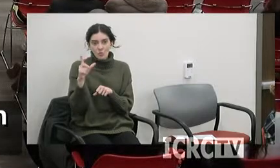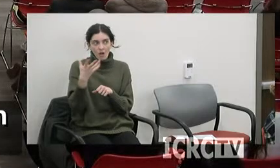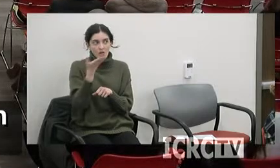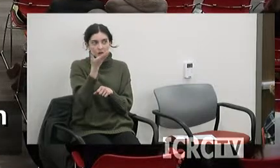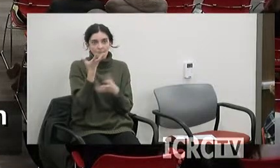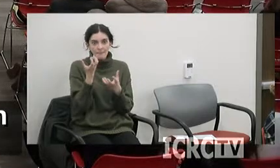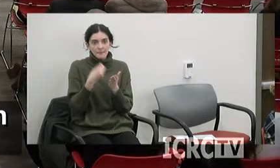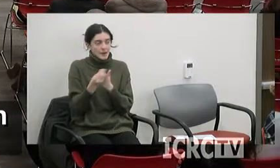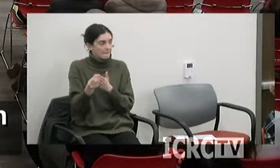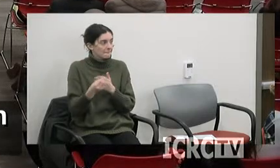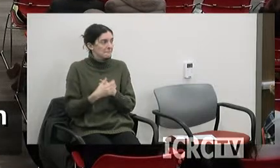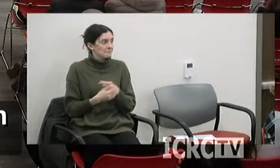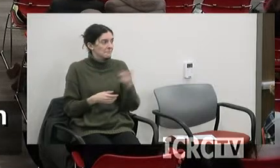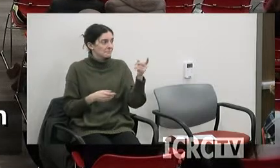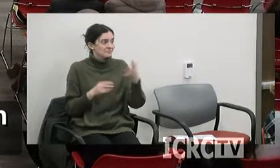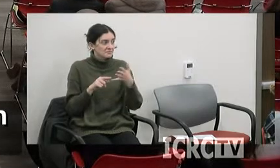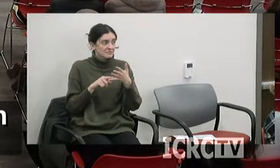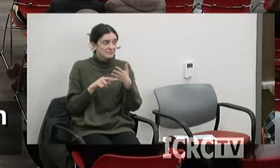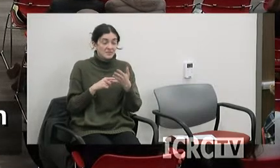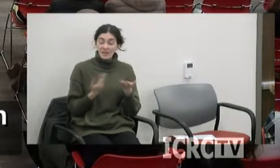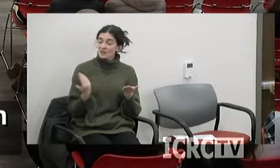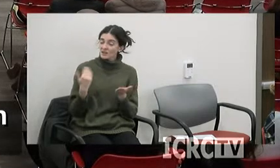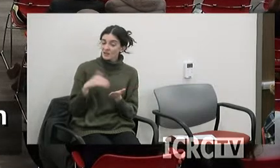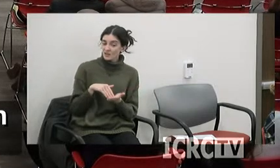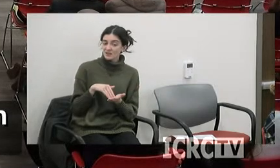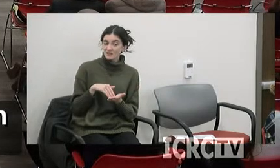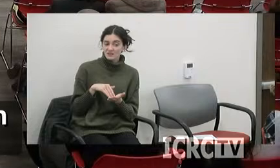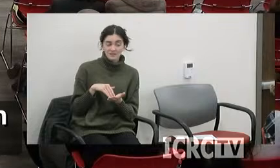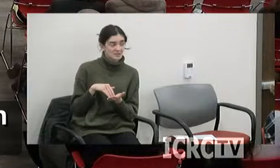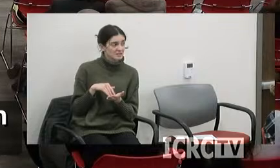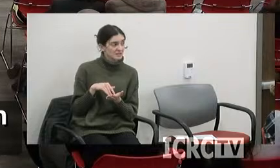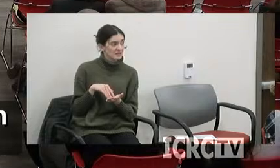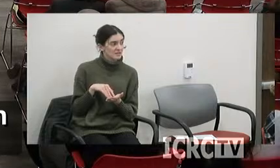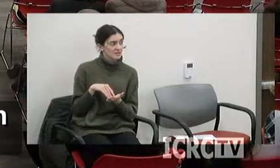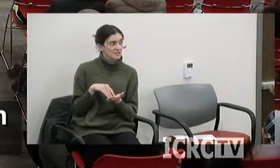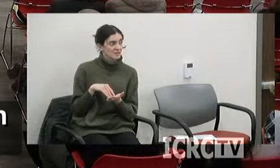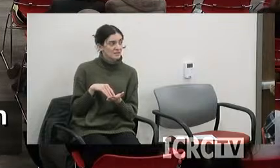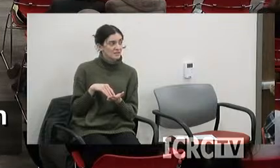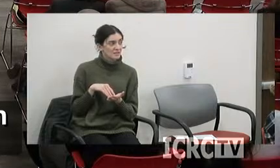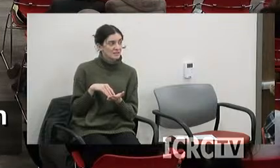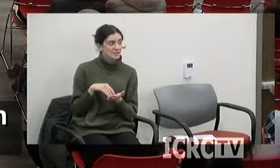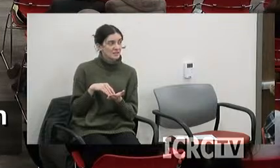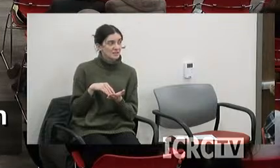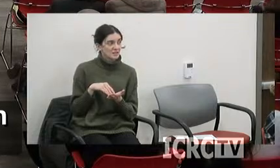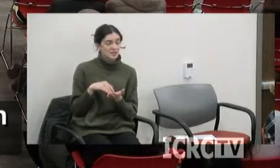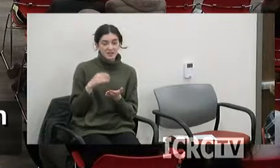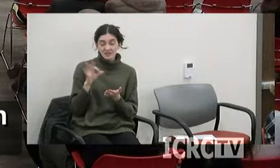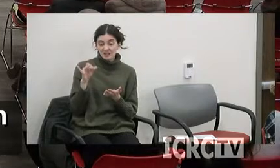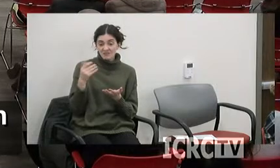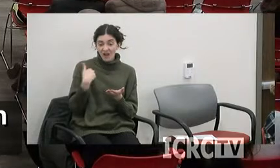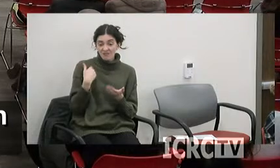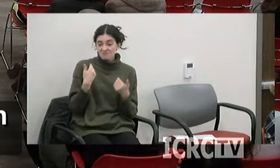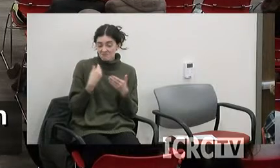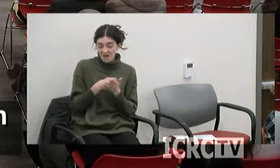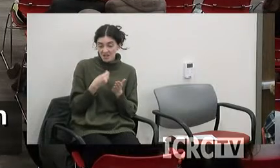And again, if we had money, all of this is great. I'm not against any of it. And I think our work session will help